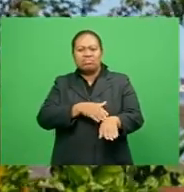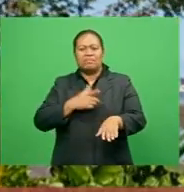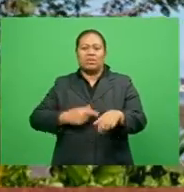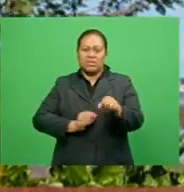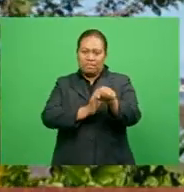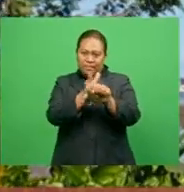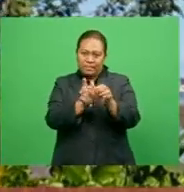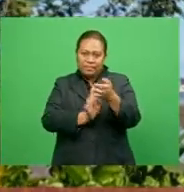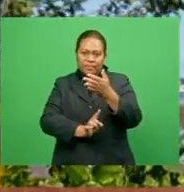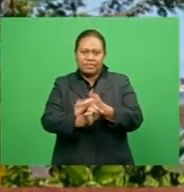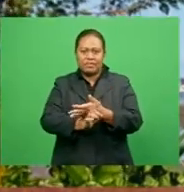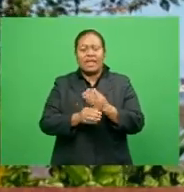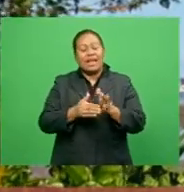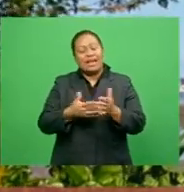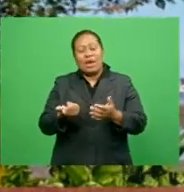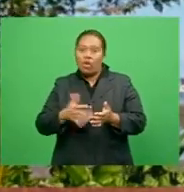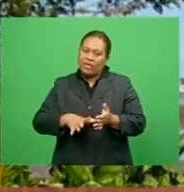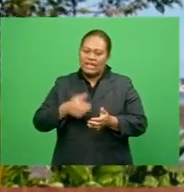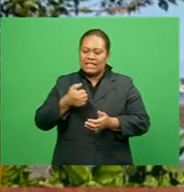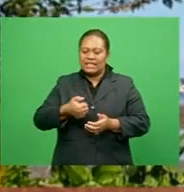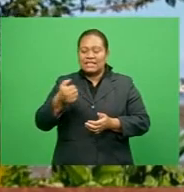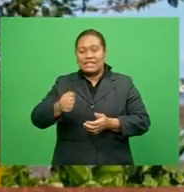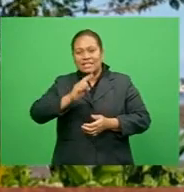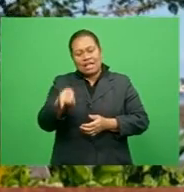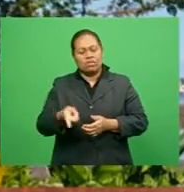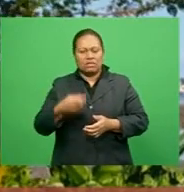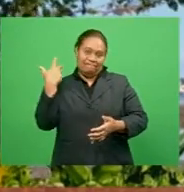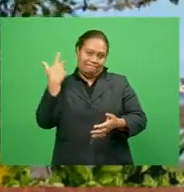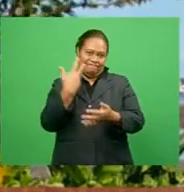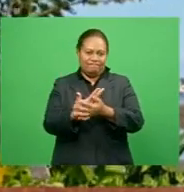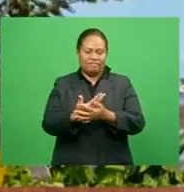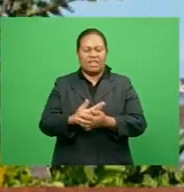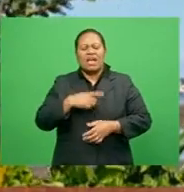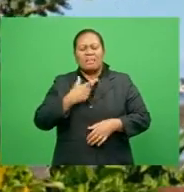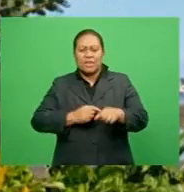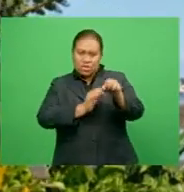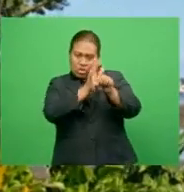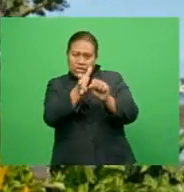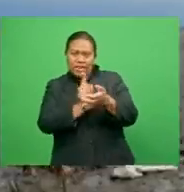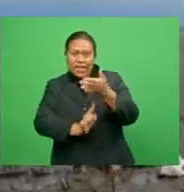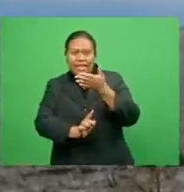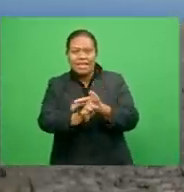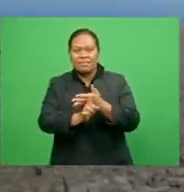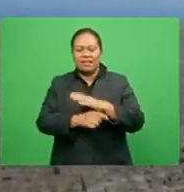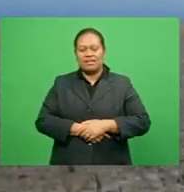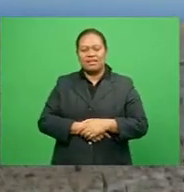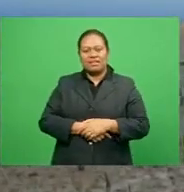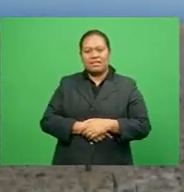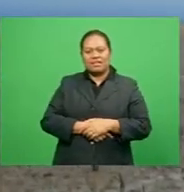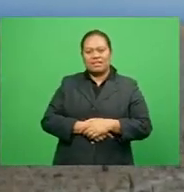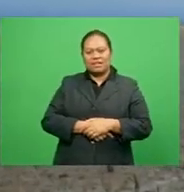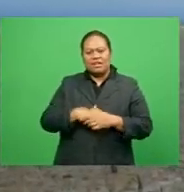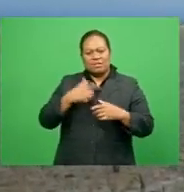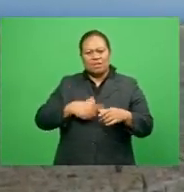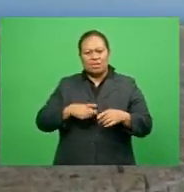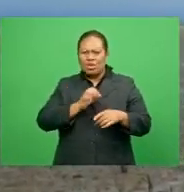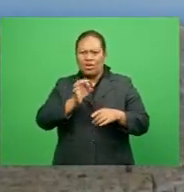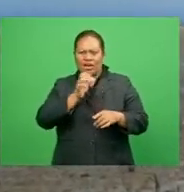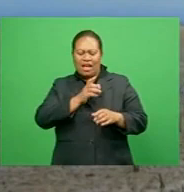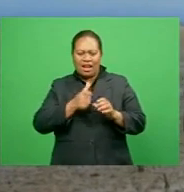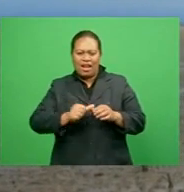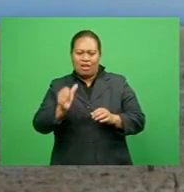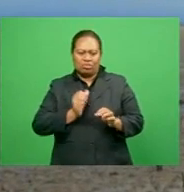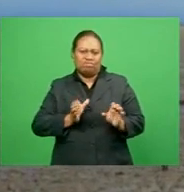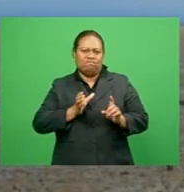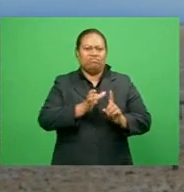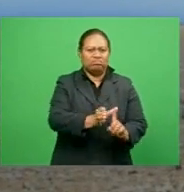planted 66,000 now. We didn't plant during the COVID group restrictions, and so we missed out